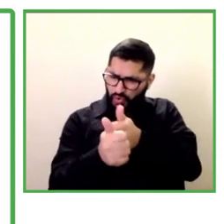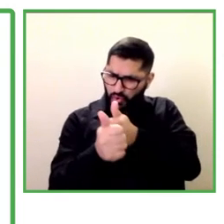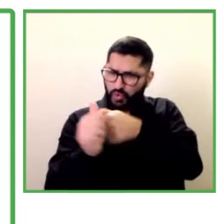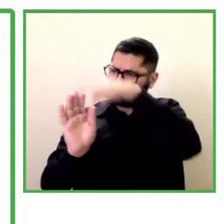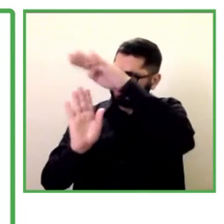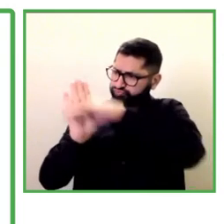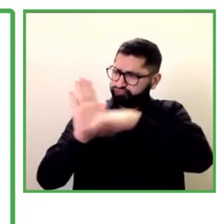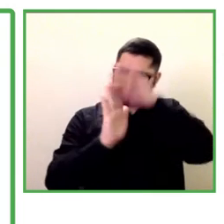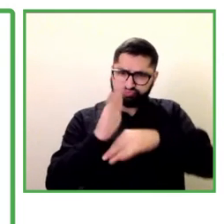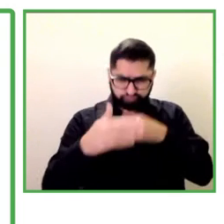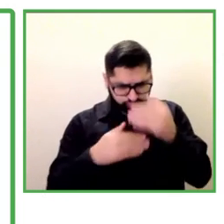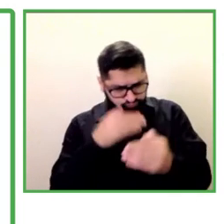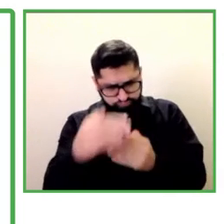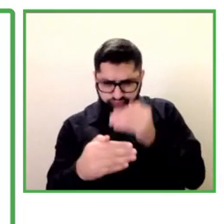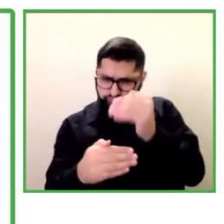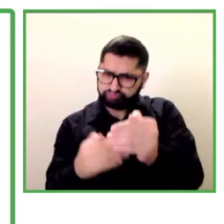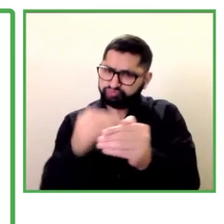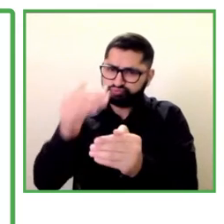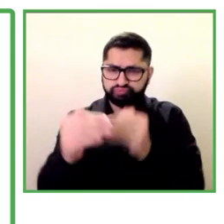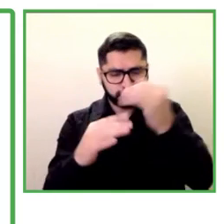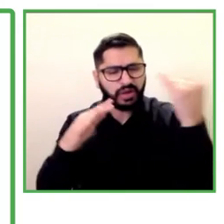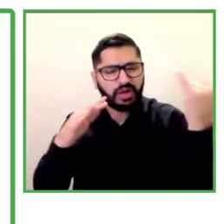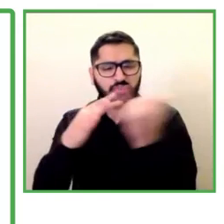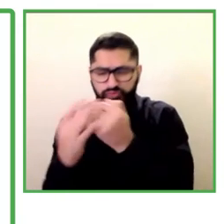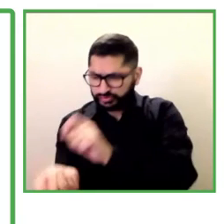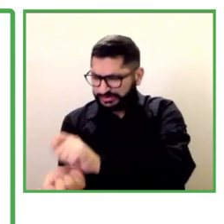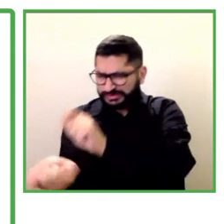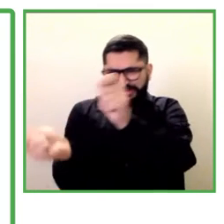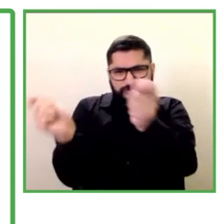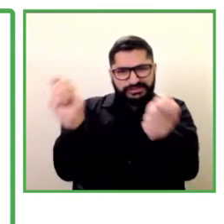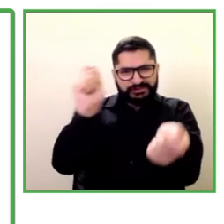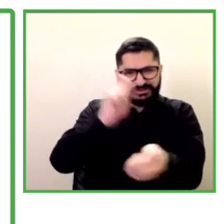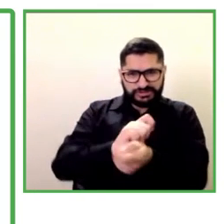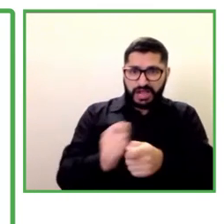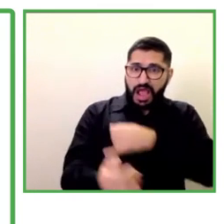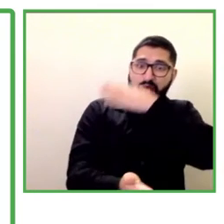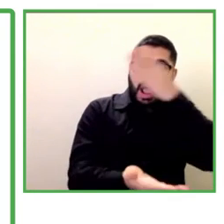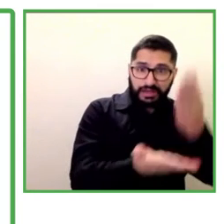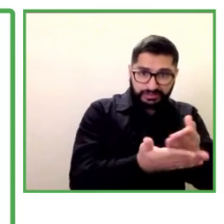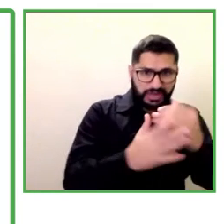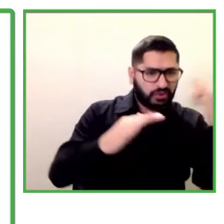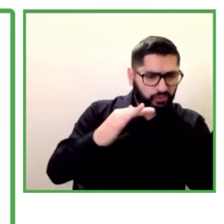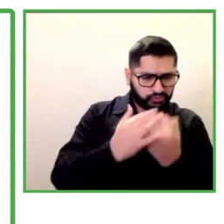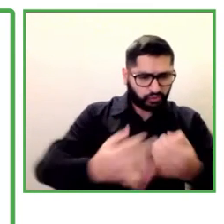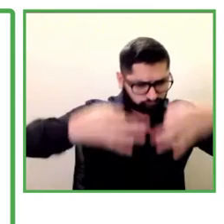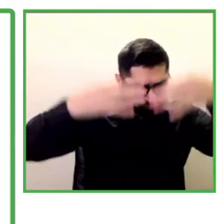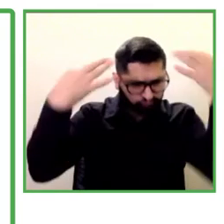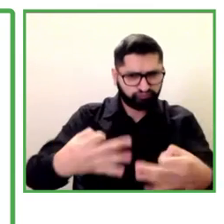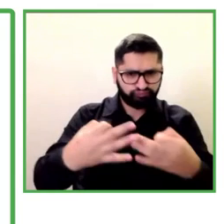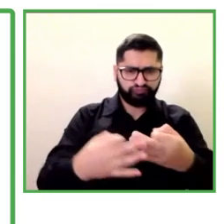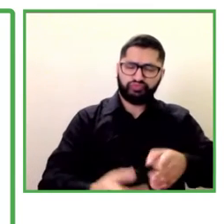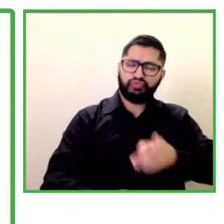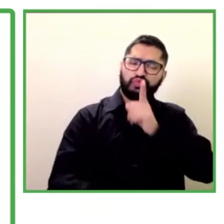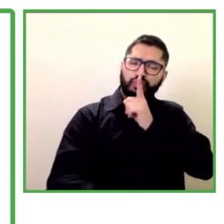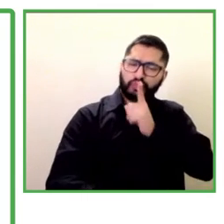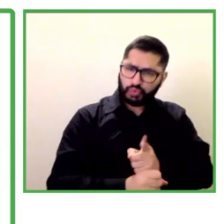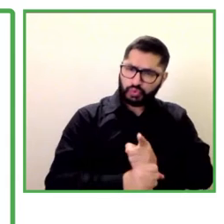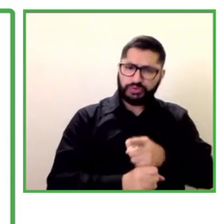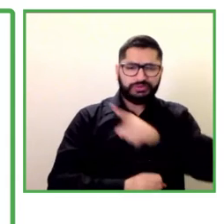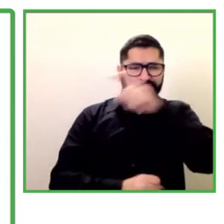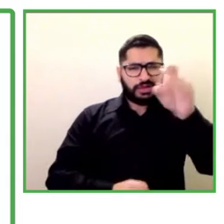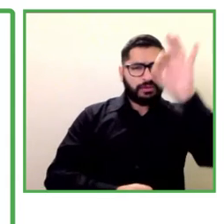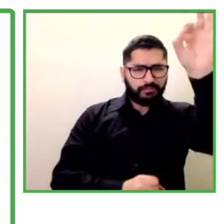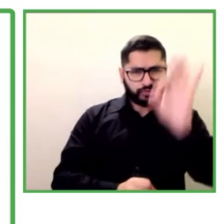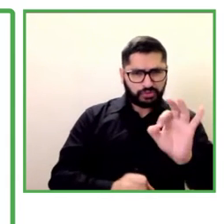changing, it's a changing process. And if it's not 100% inclusive, then we need to keep on working on that. And we're